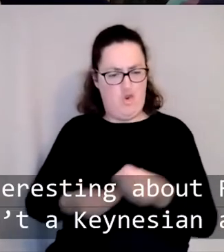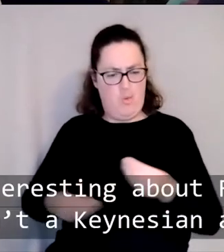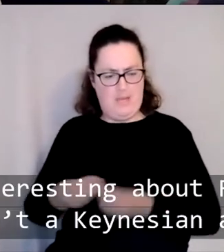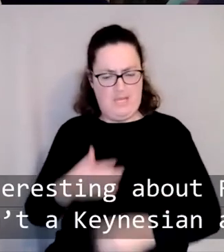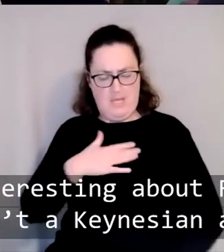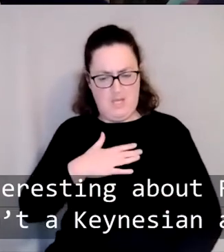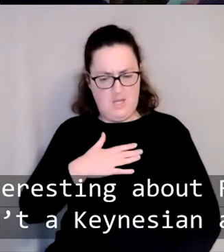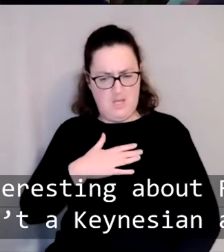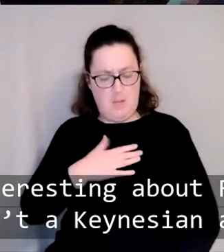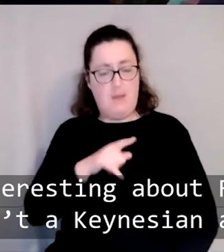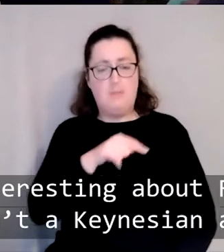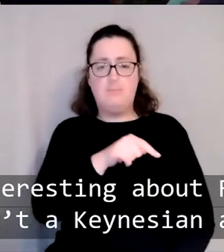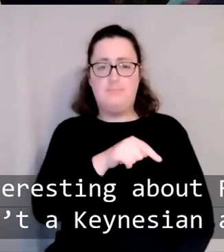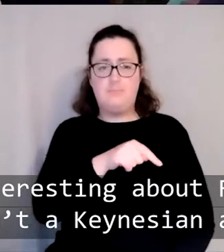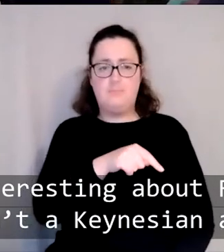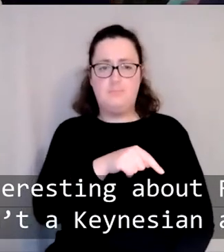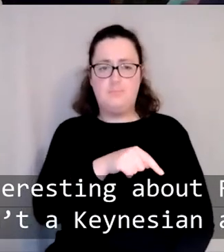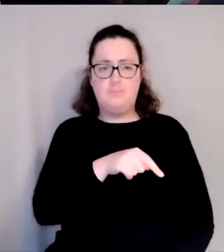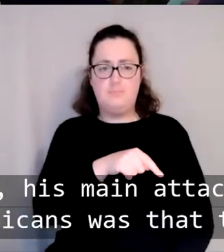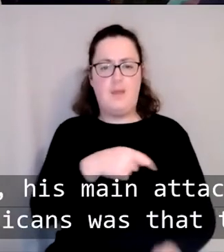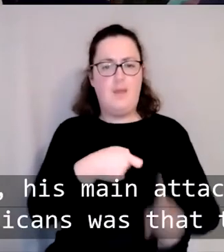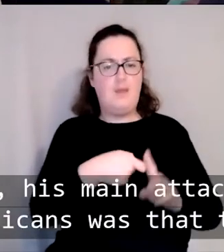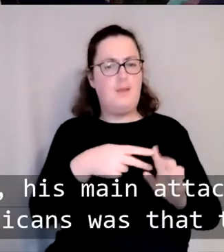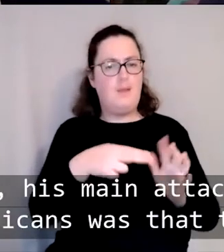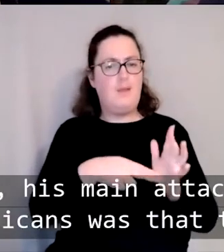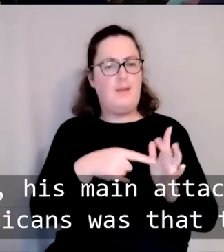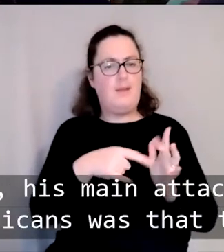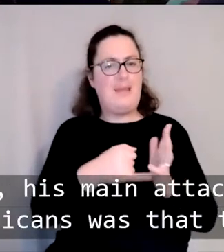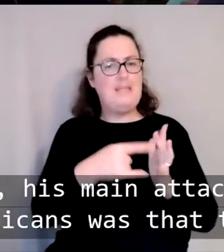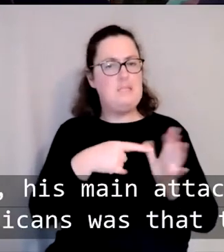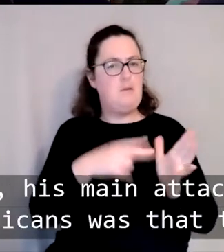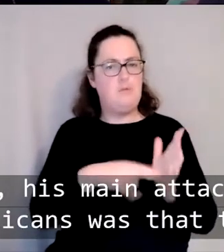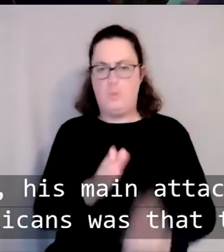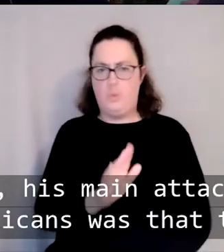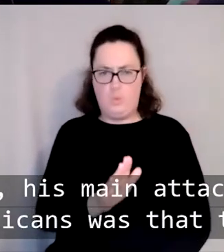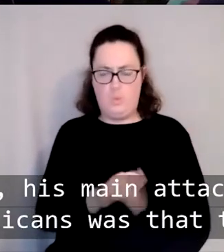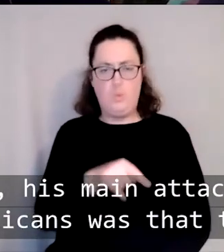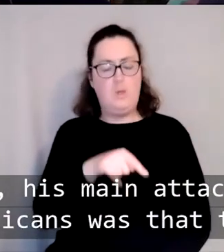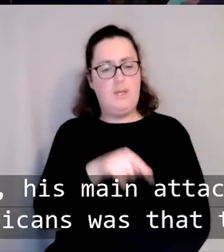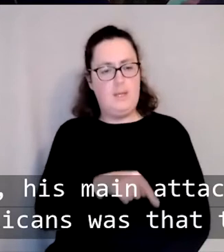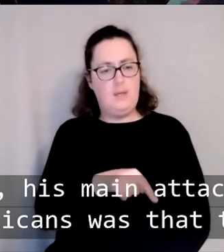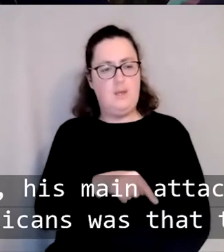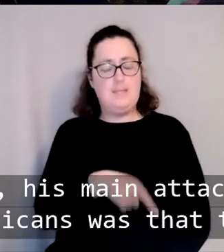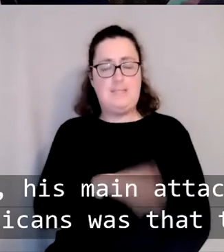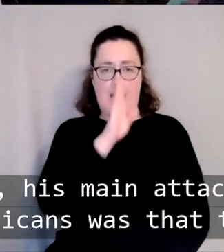What's interesting about Roosevelt, he wasn't a Keynesian at all. I mean, initially, his